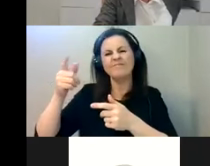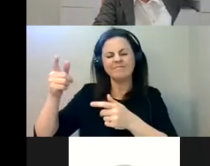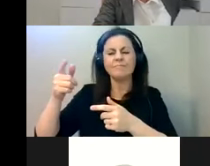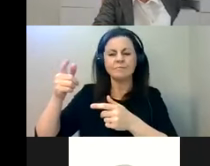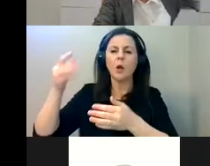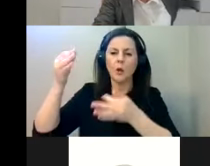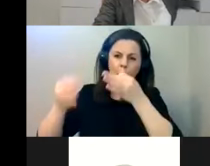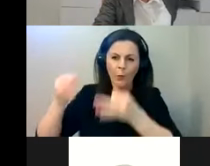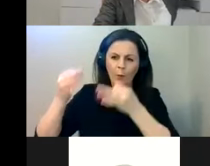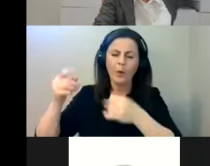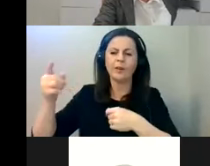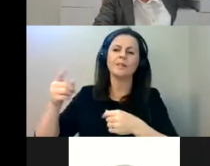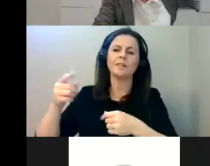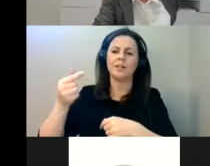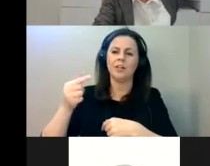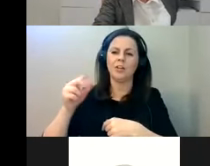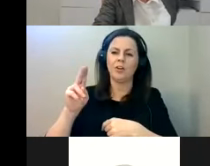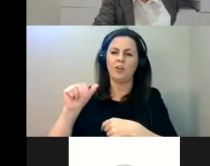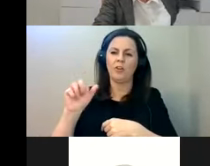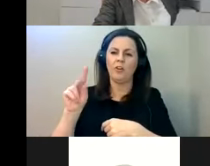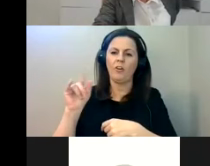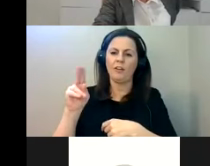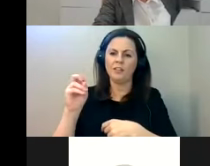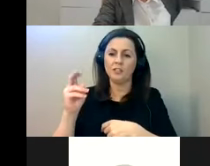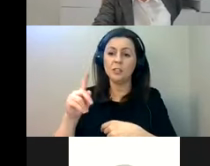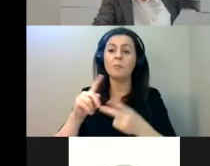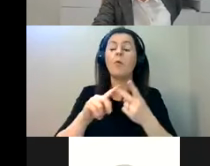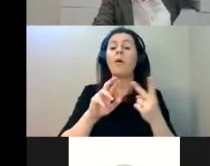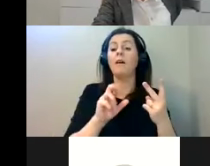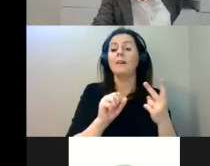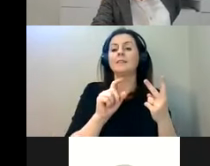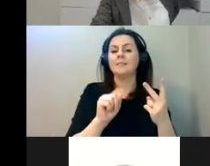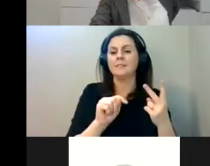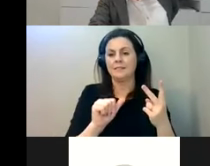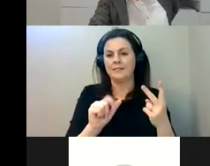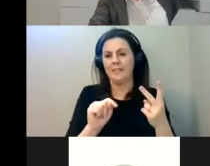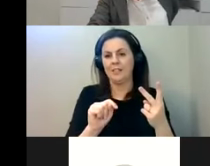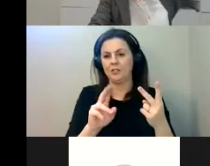court. Okay, just conscious of the time. I'm just wondering,